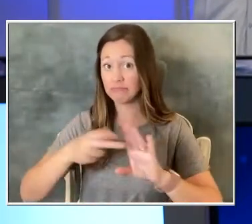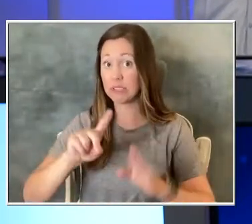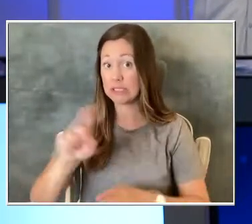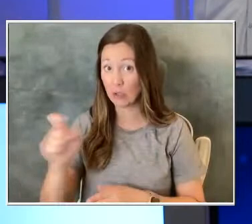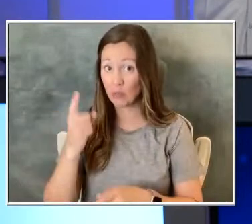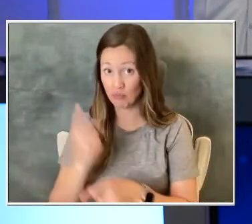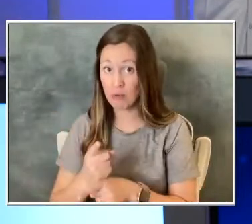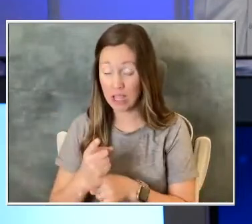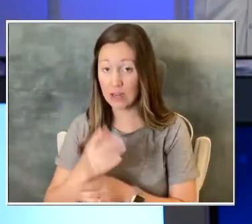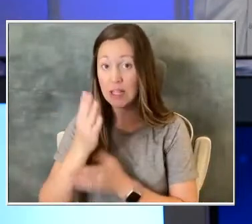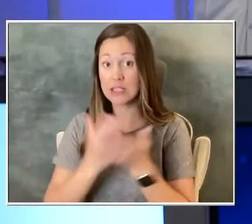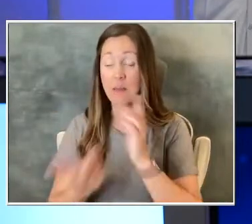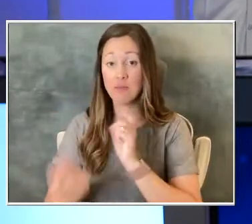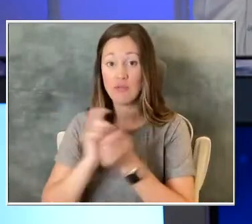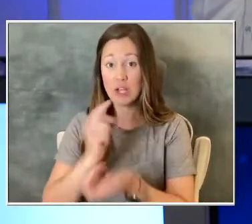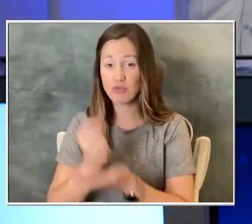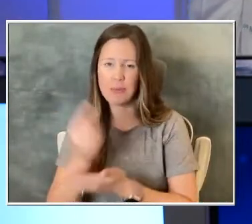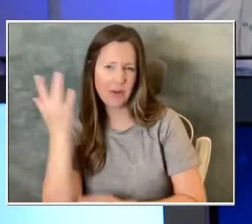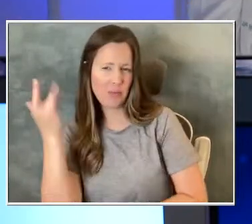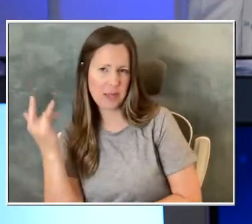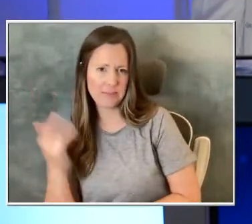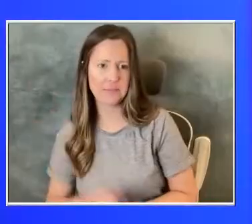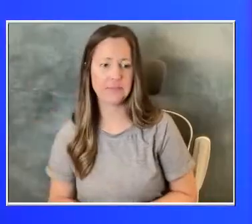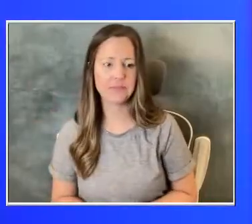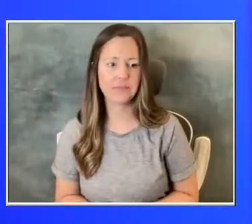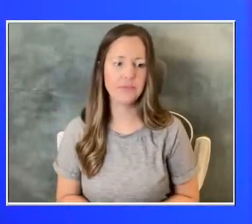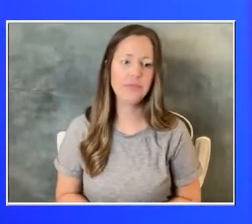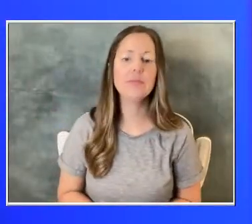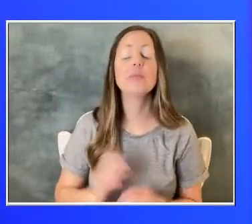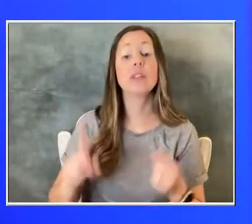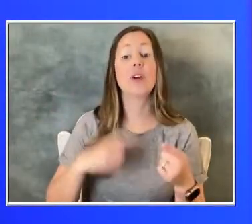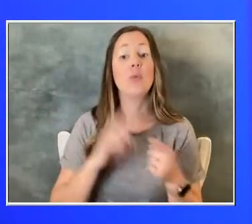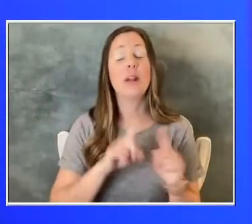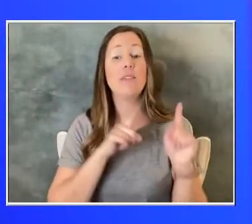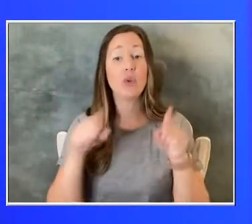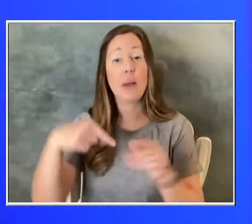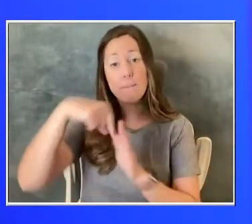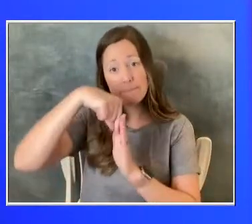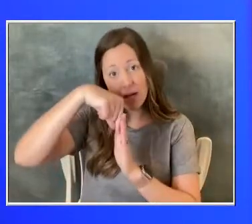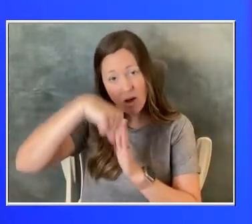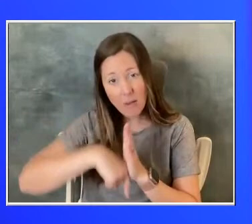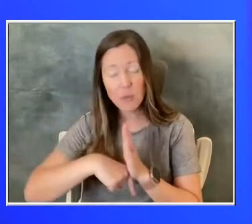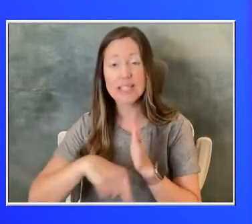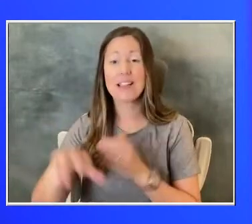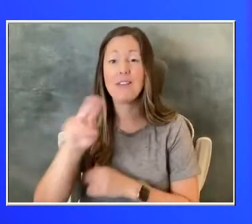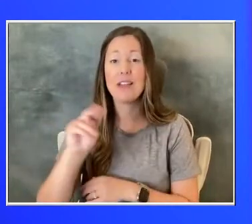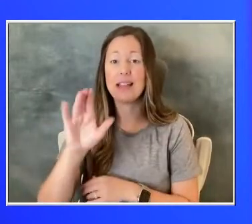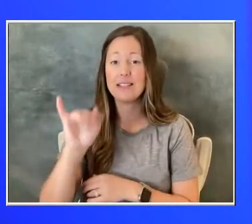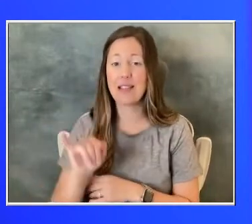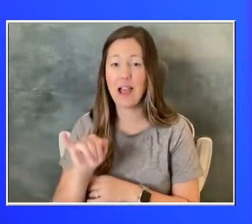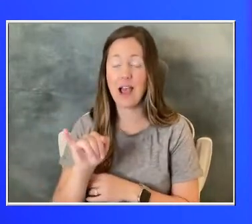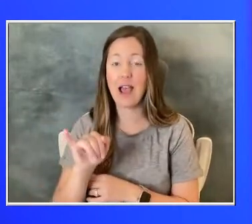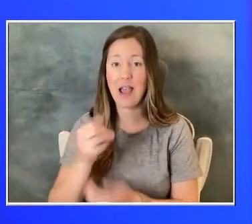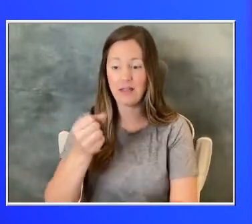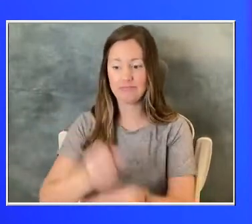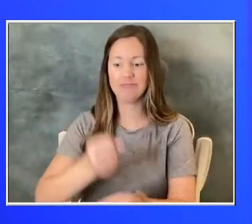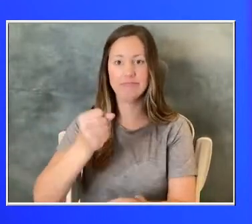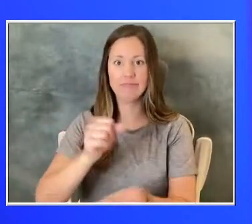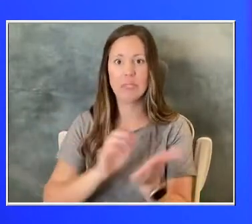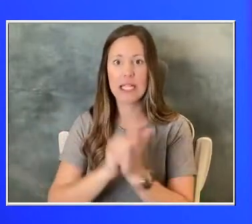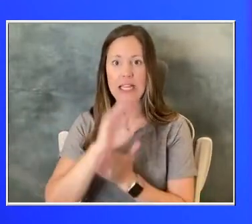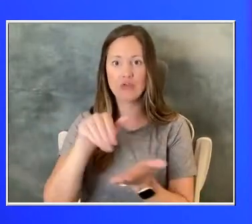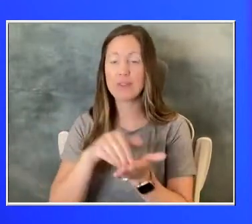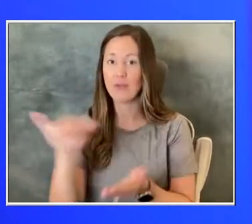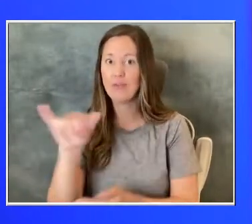some of their treatment. Why is that? When you come to a comprehensive NCI designated cancer center like KU, you have access